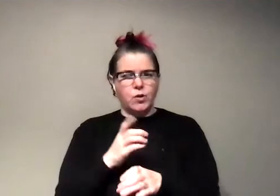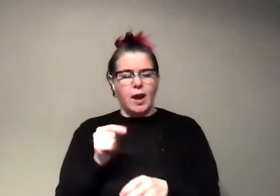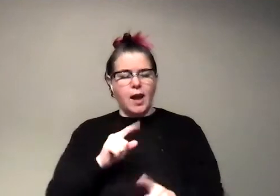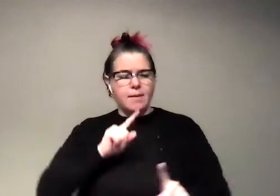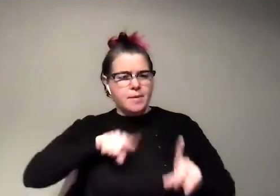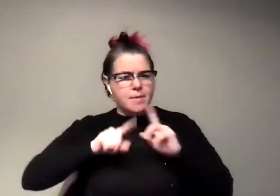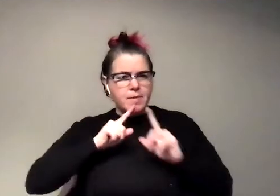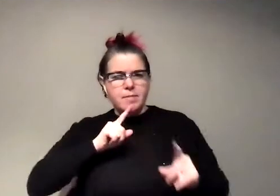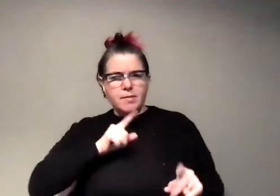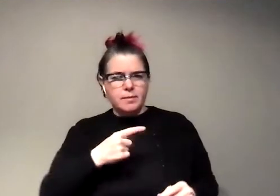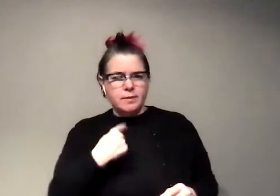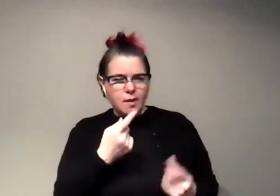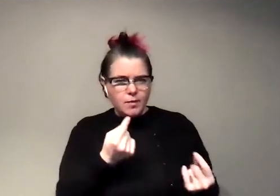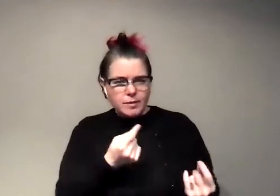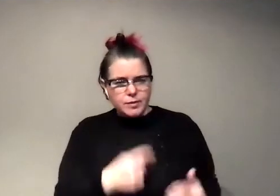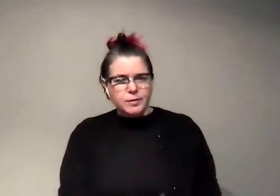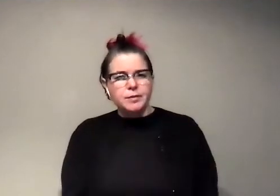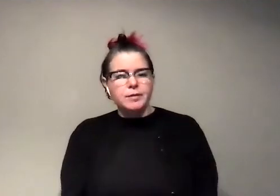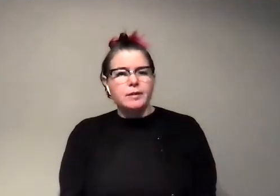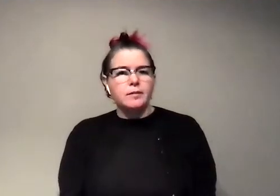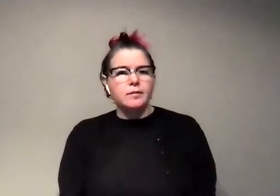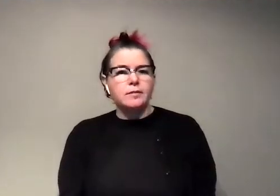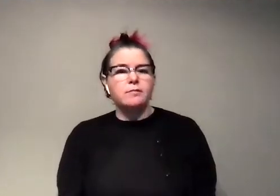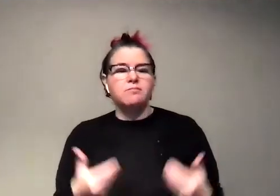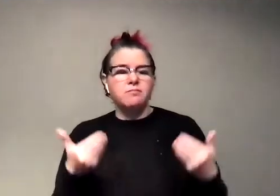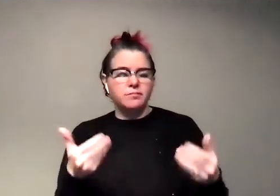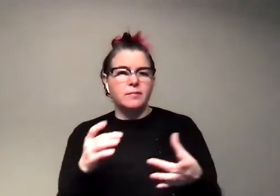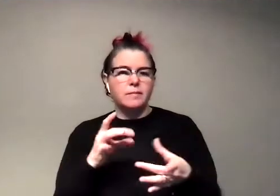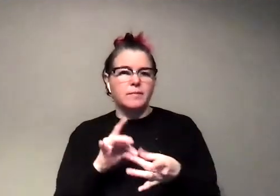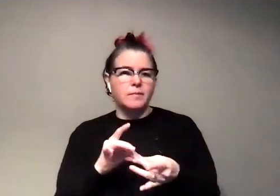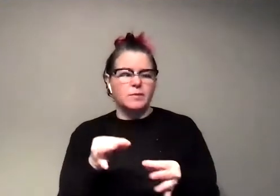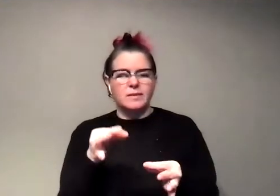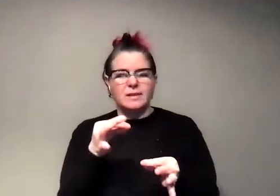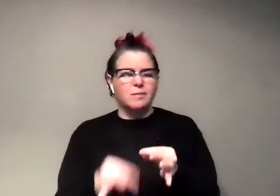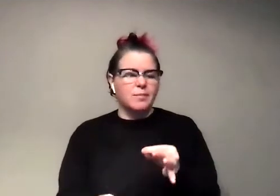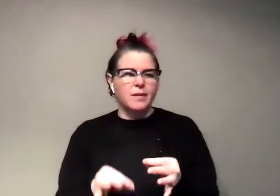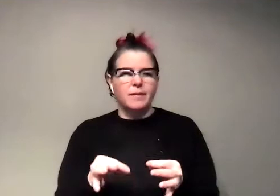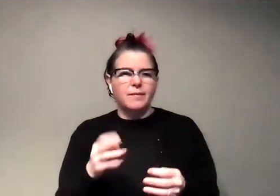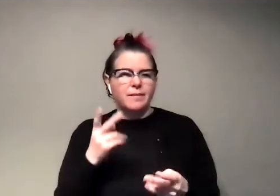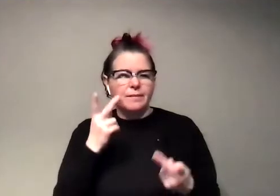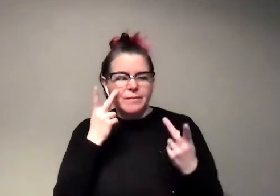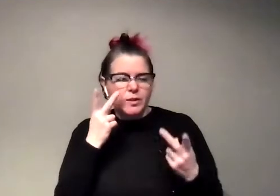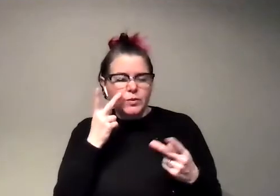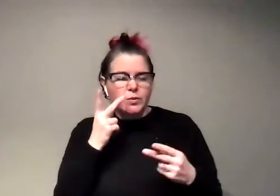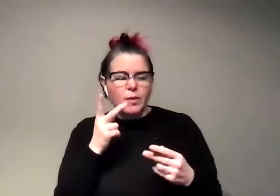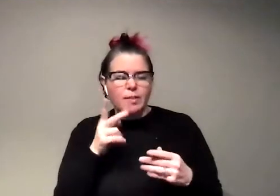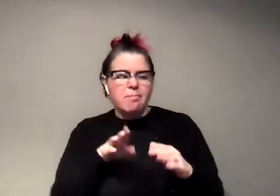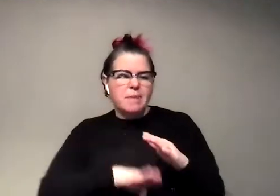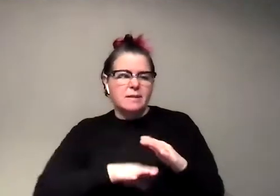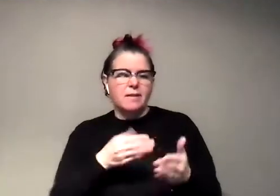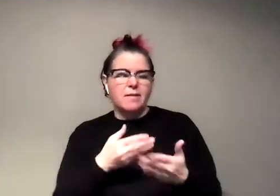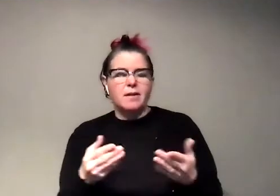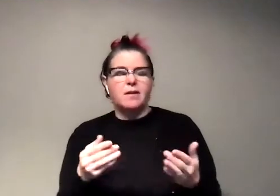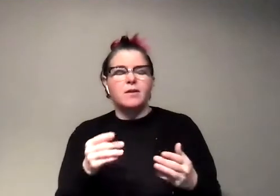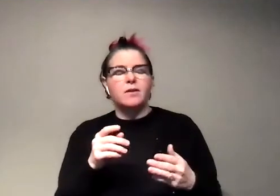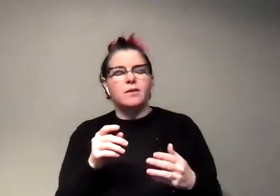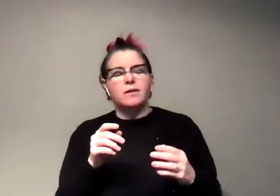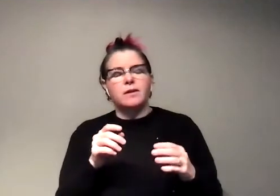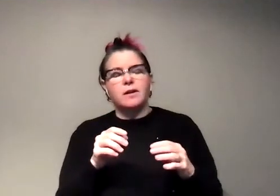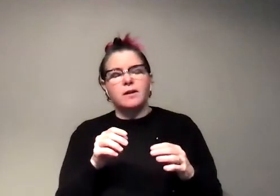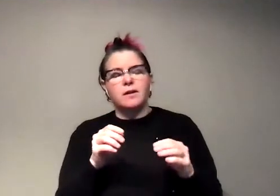it, right? So we connected it to like a really simple kind of like Visual Basic thing, and we wrote